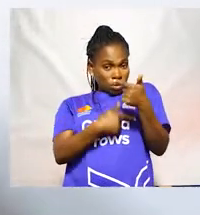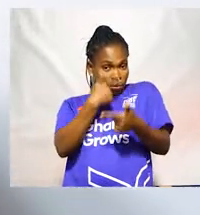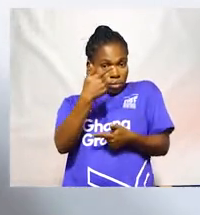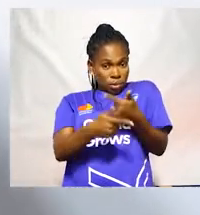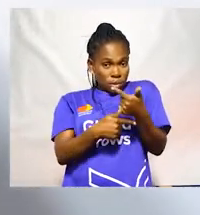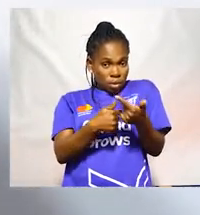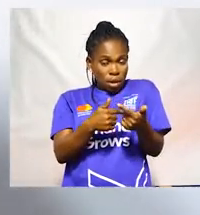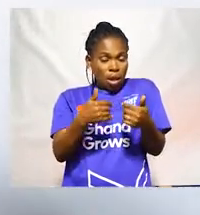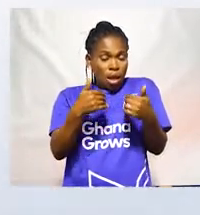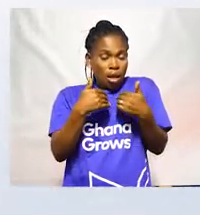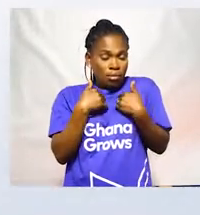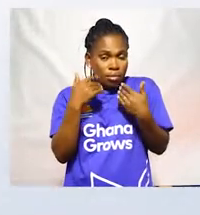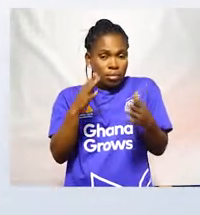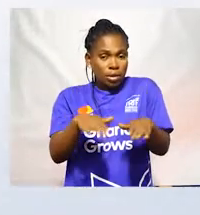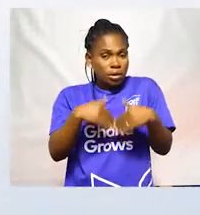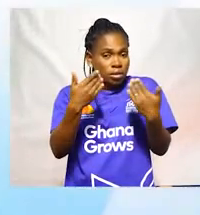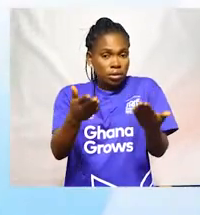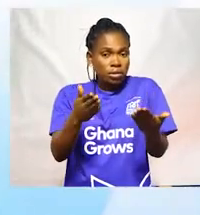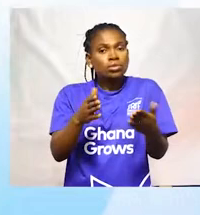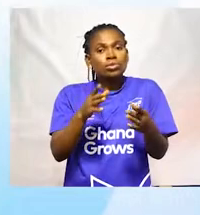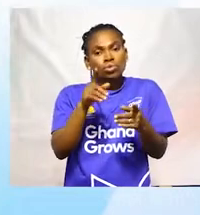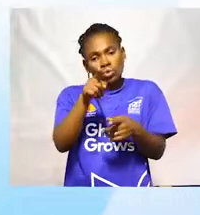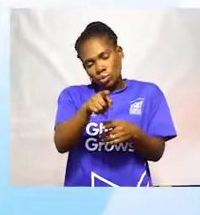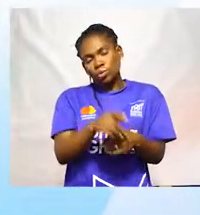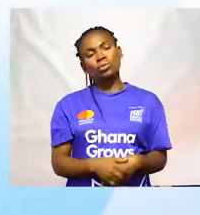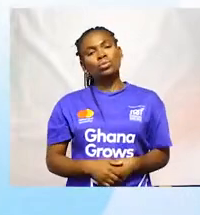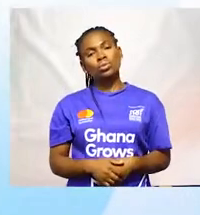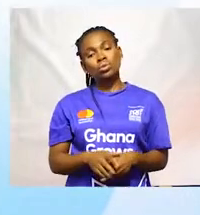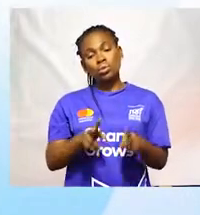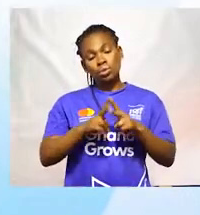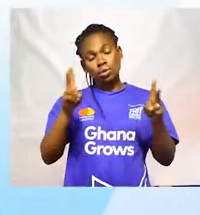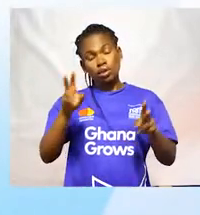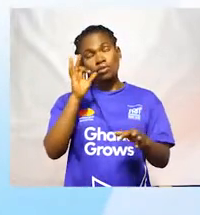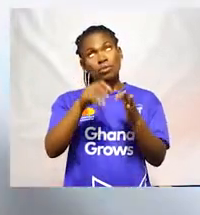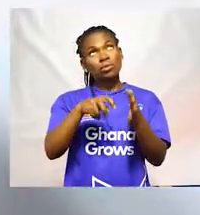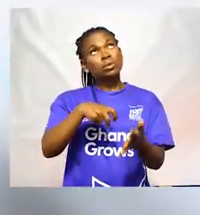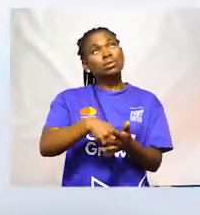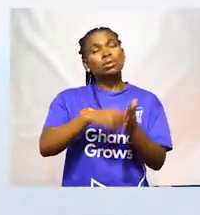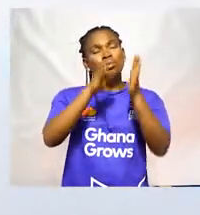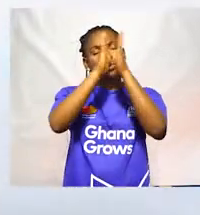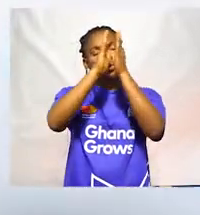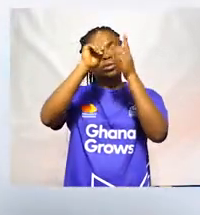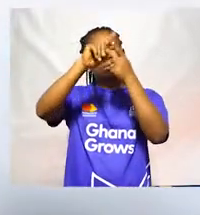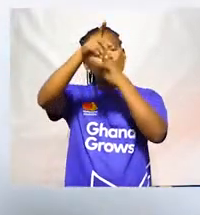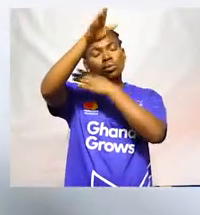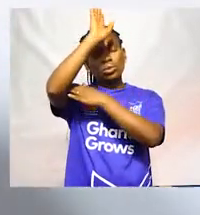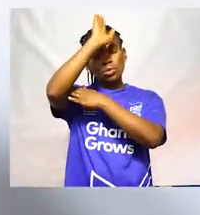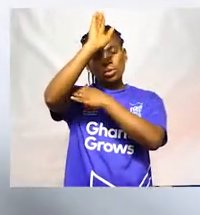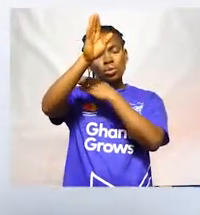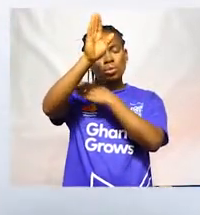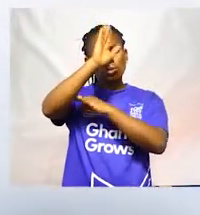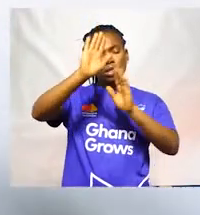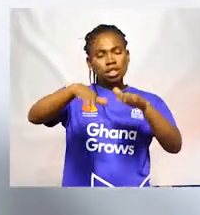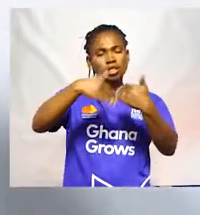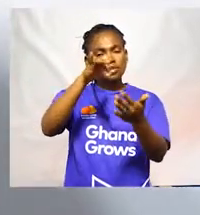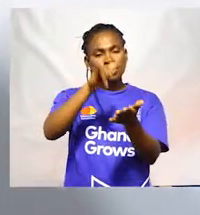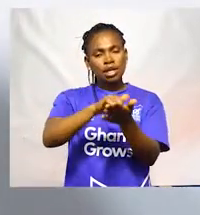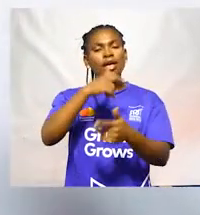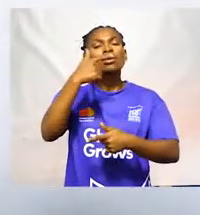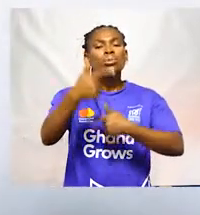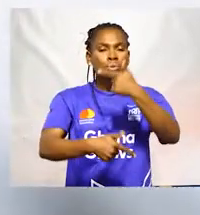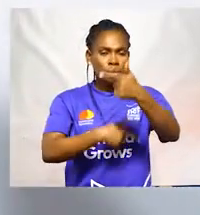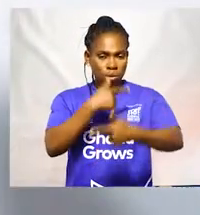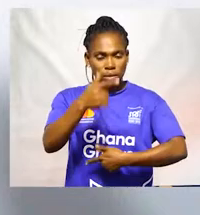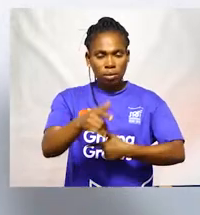has already been made available to us. So when we pray to God, he gives us that grace. And then